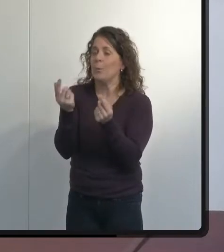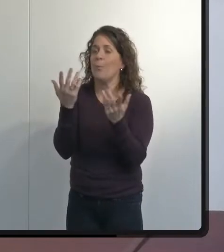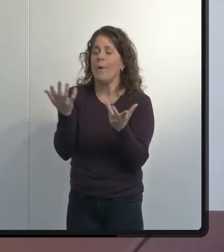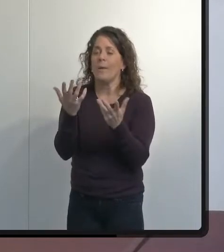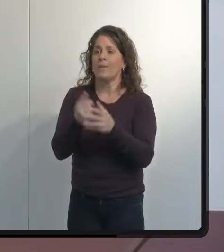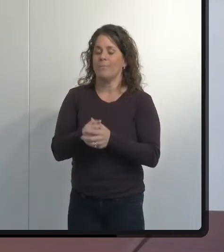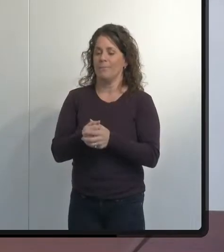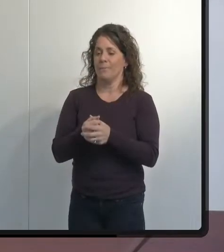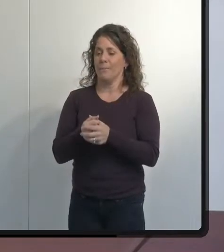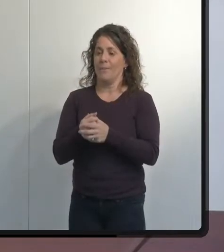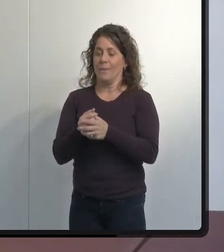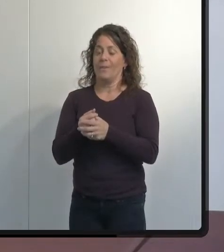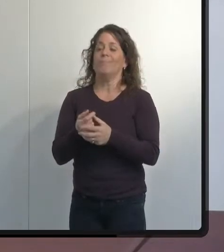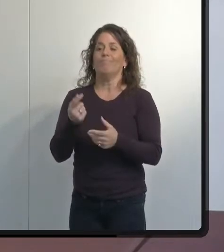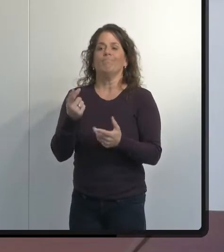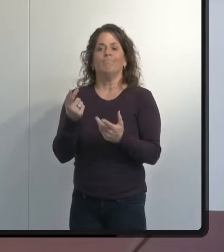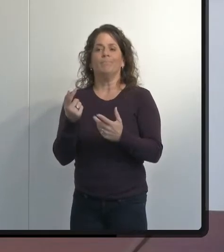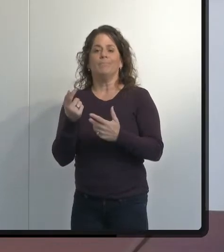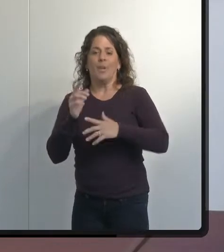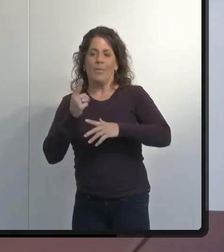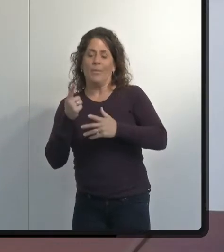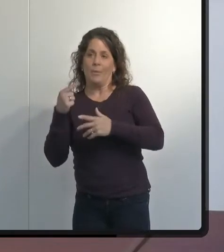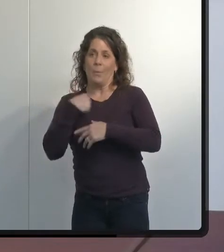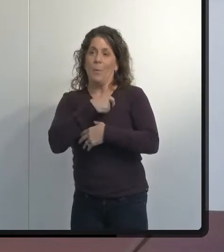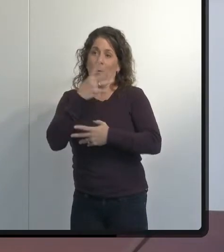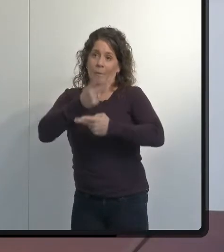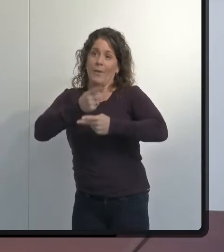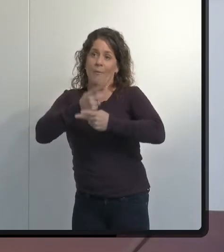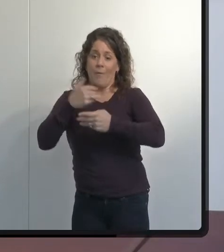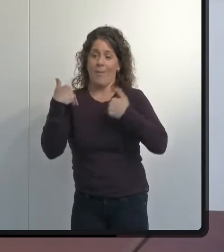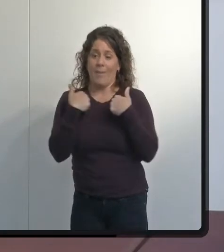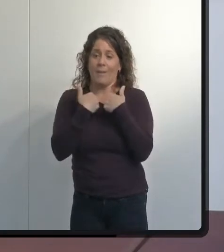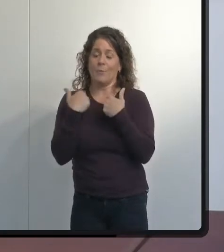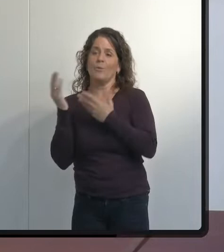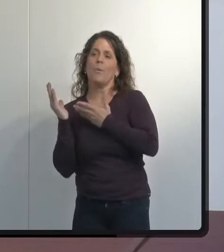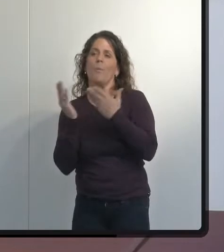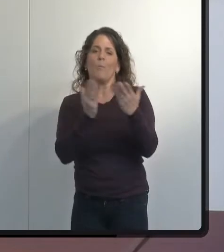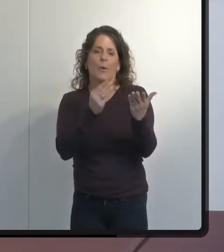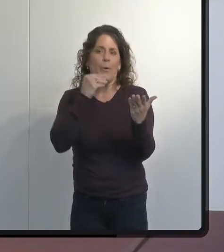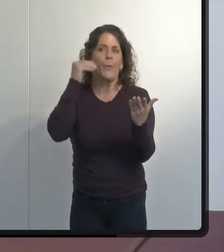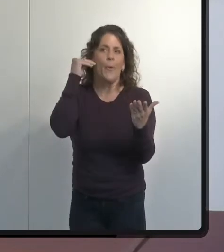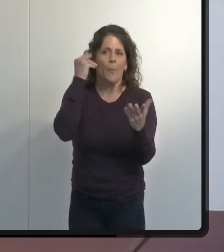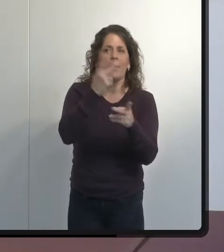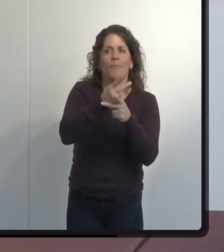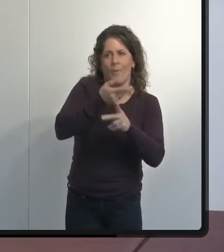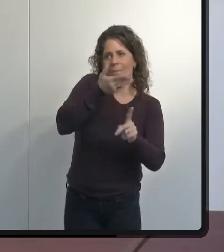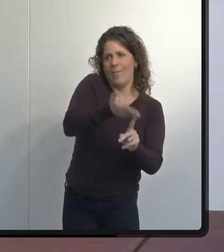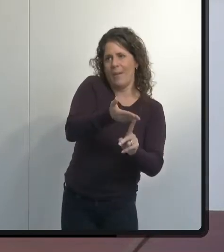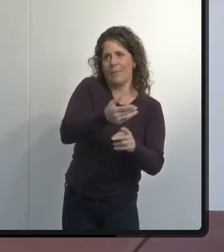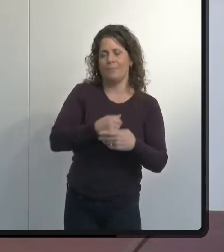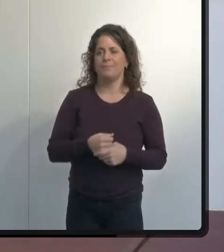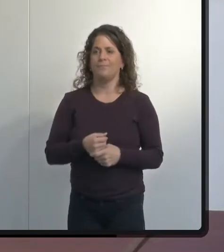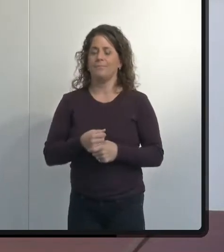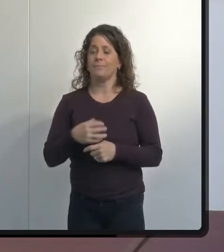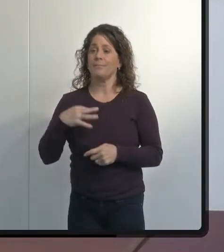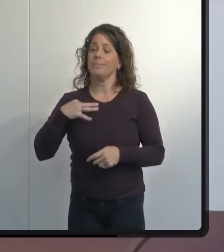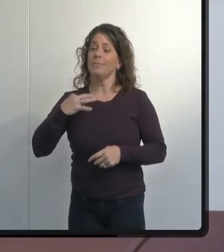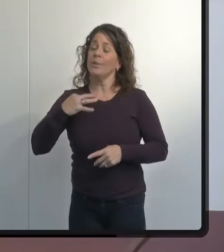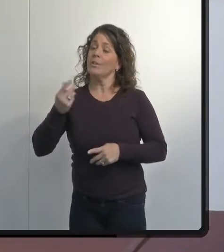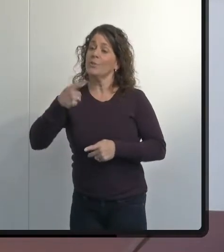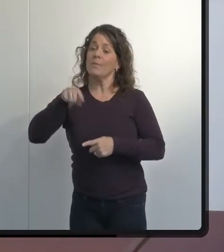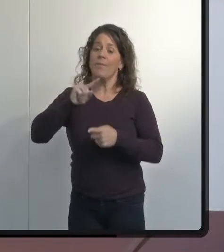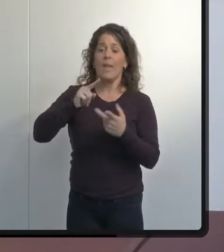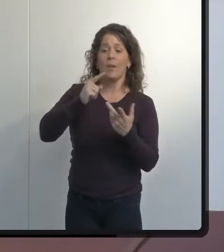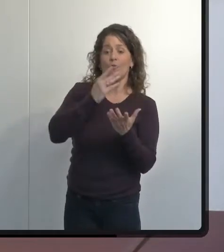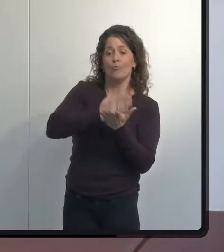adapting and going back to its roots by helping care for these animals from their own homes. Volunteers chop up fruits